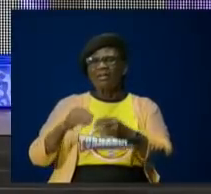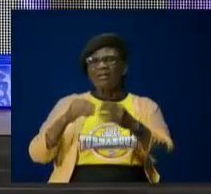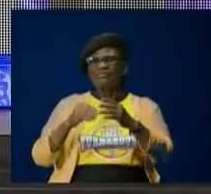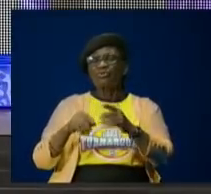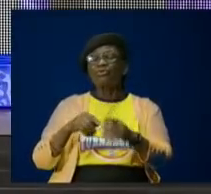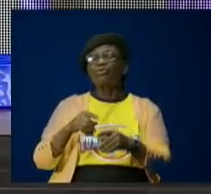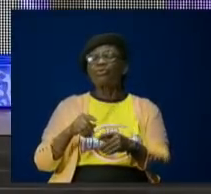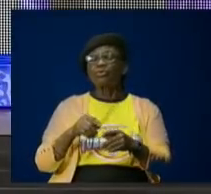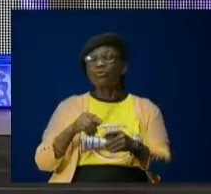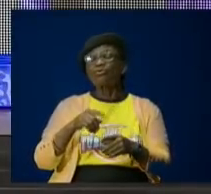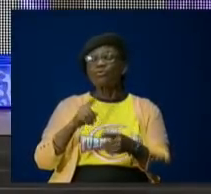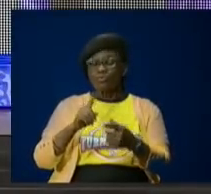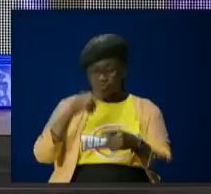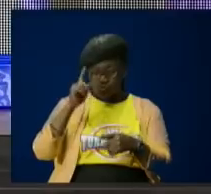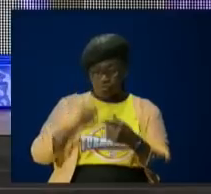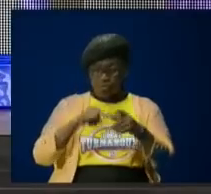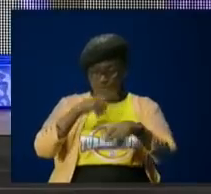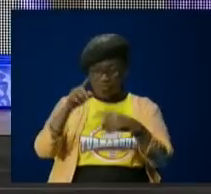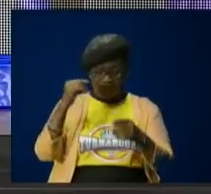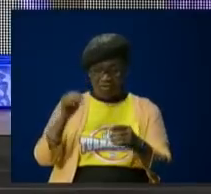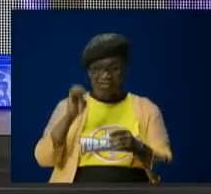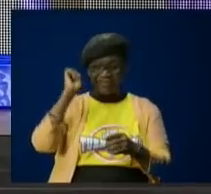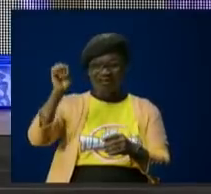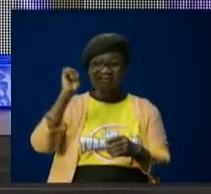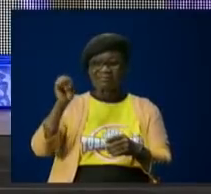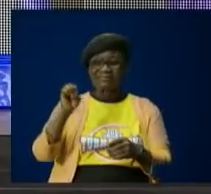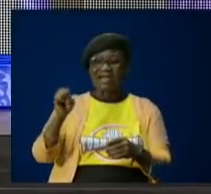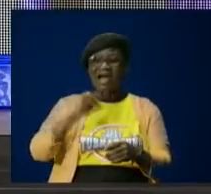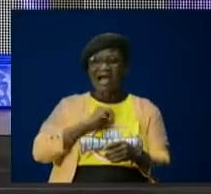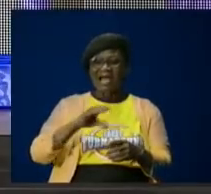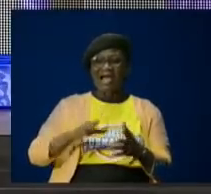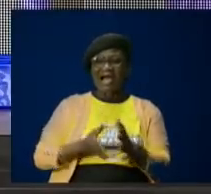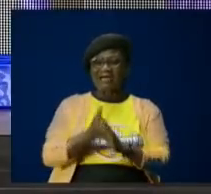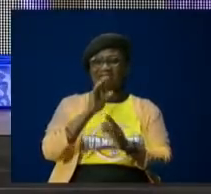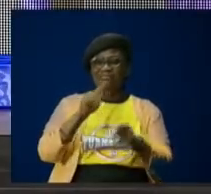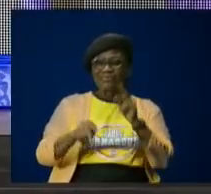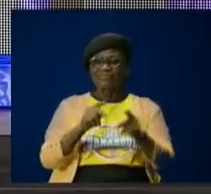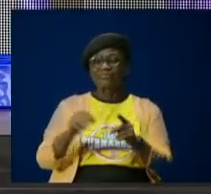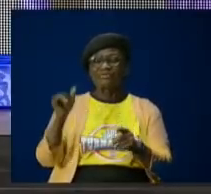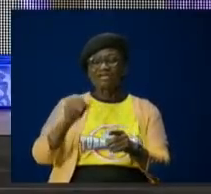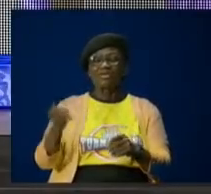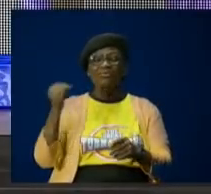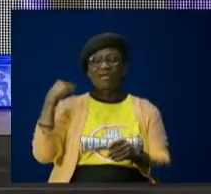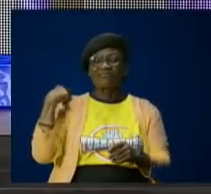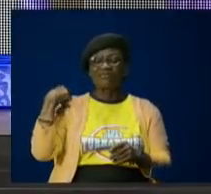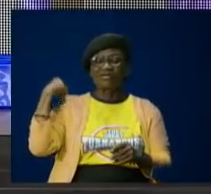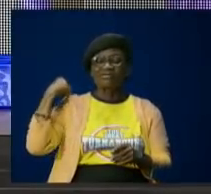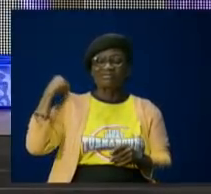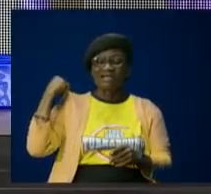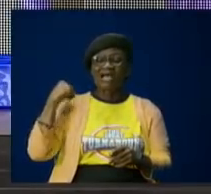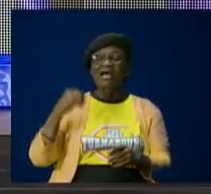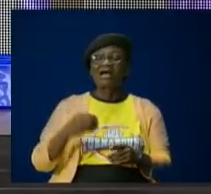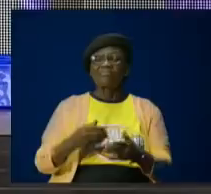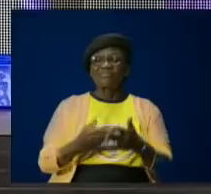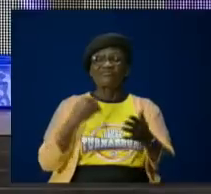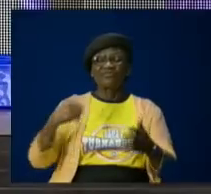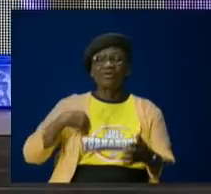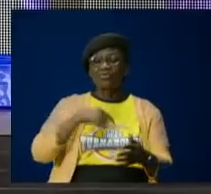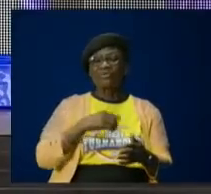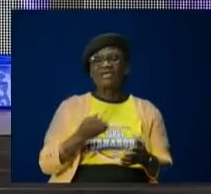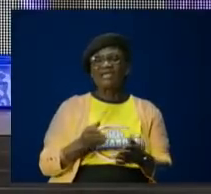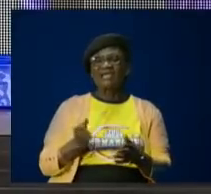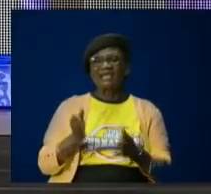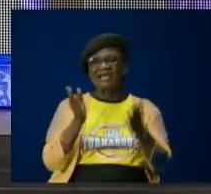go with me, and they were volunteers. But then just before we left, there was news that a